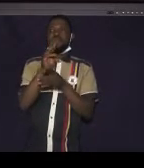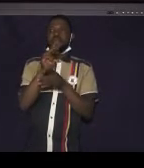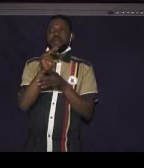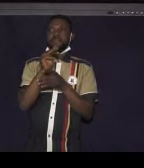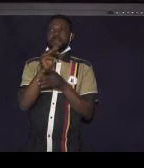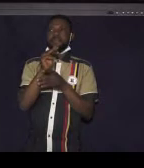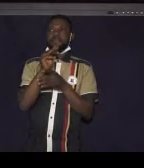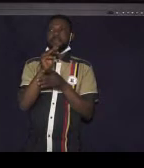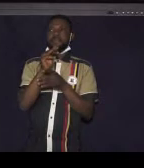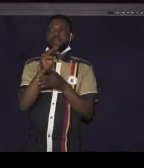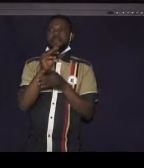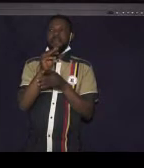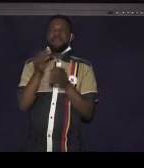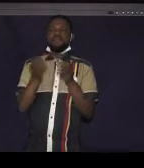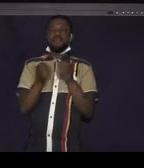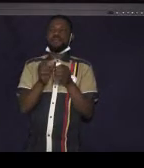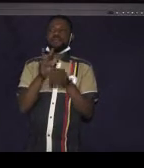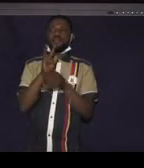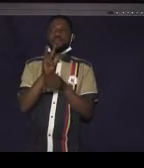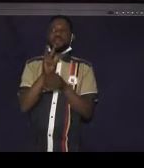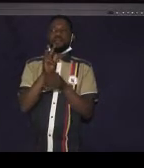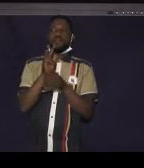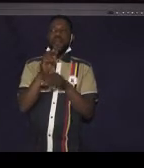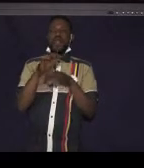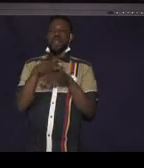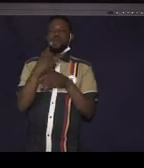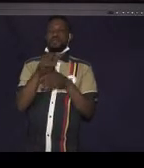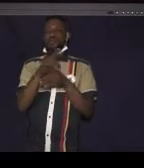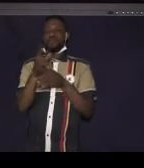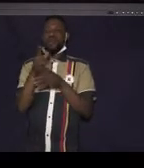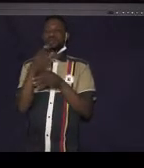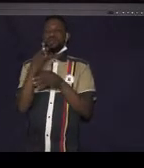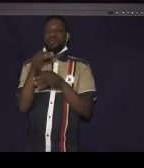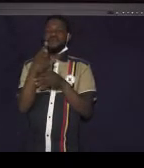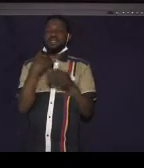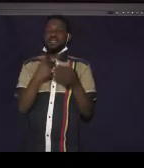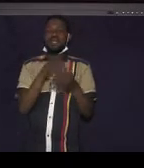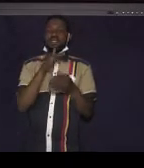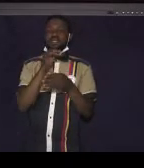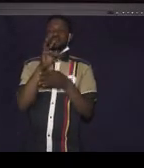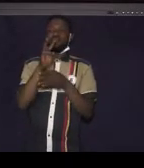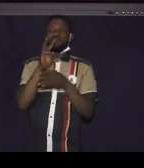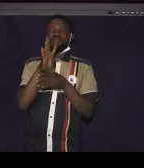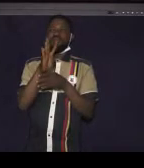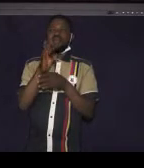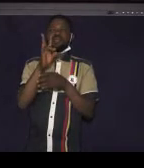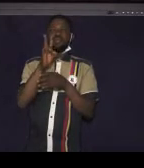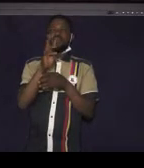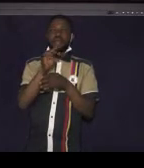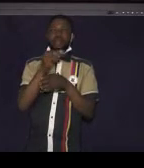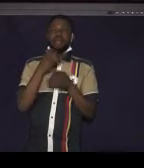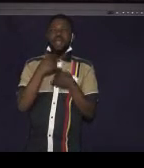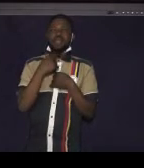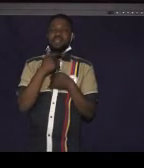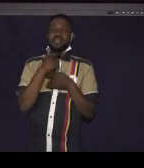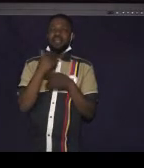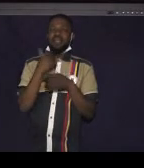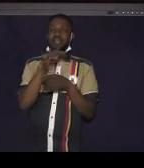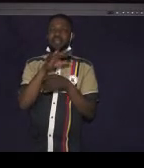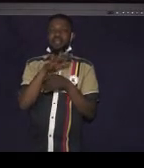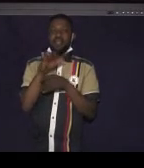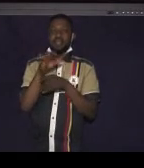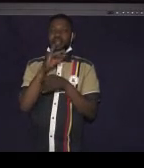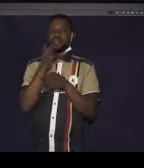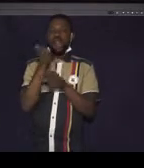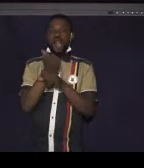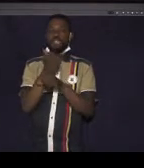7m plus 3. On the right side of the equality sign, we have 24. Now 7m has a number, has a letter, it's